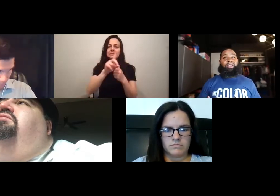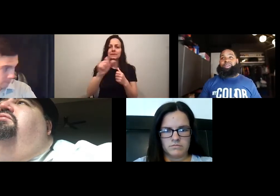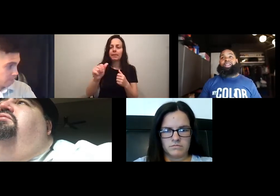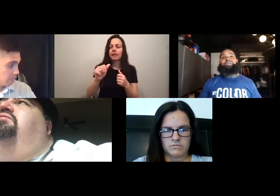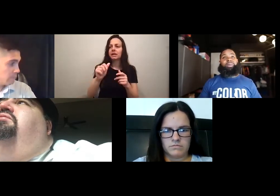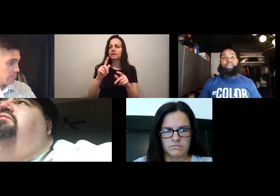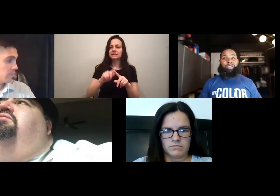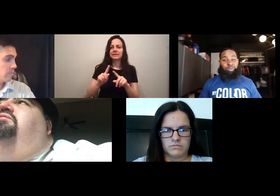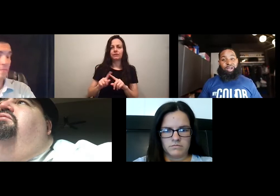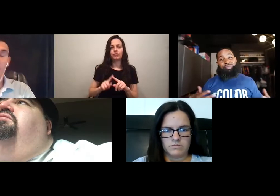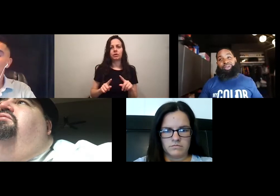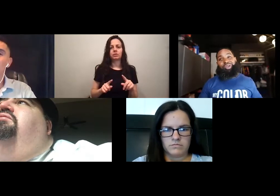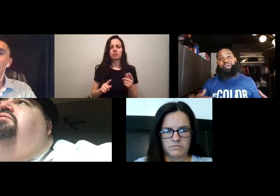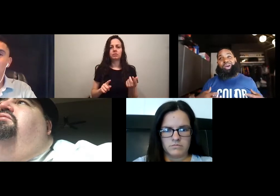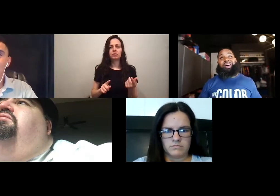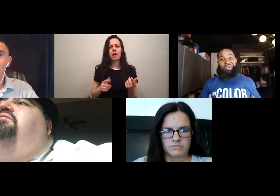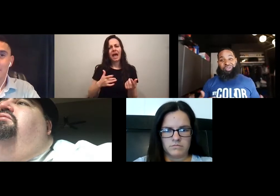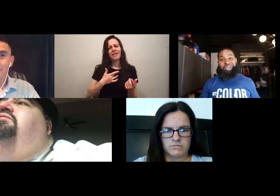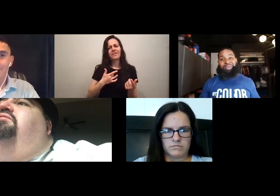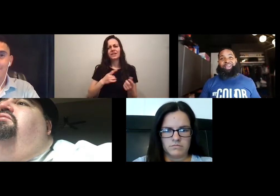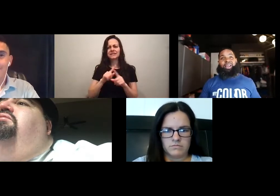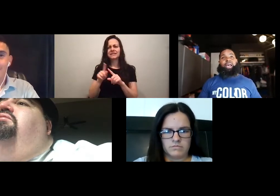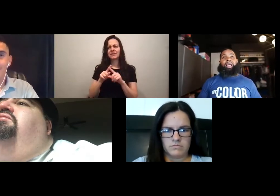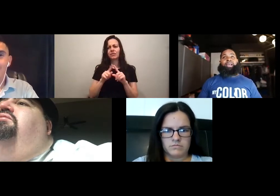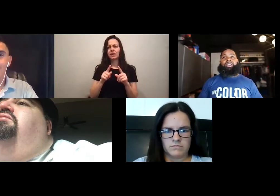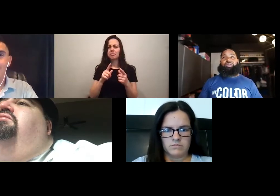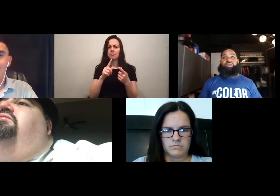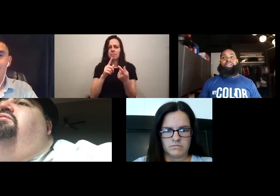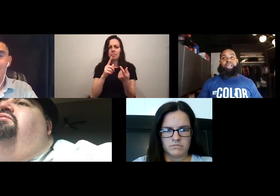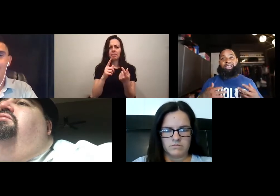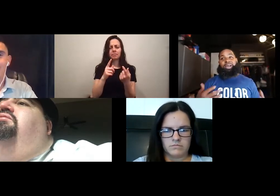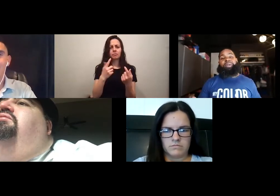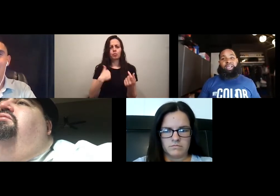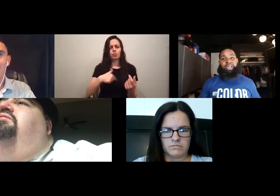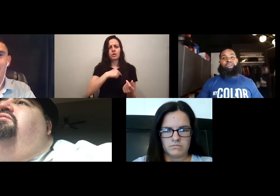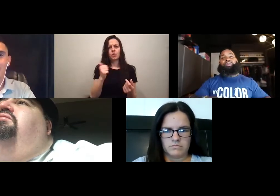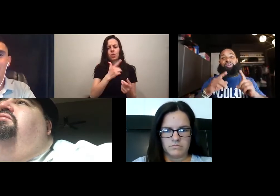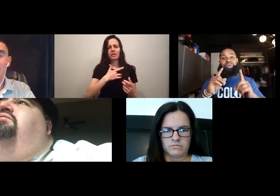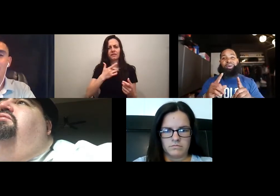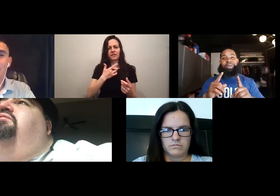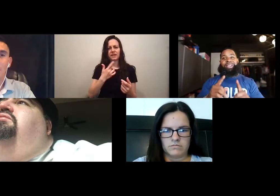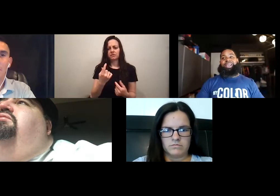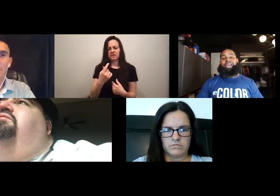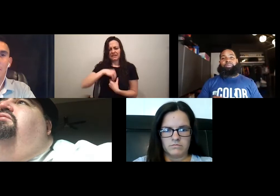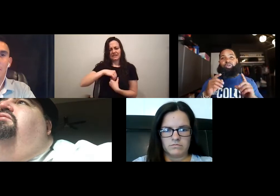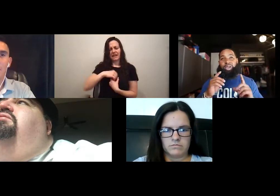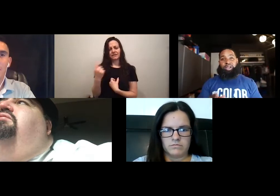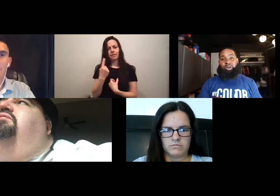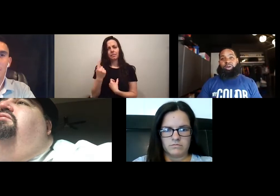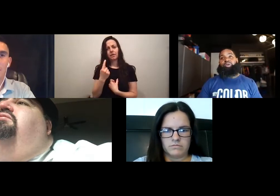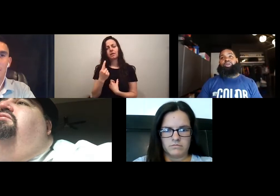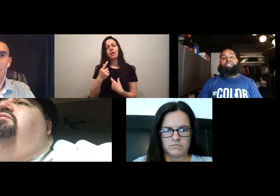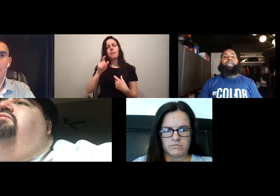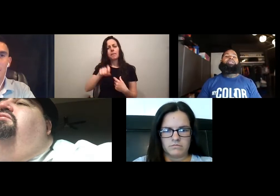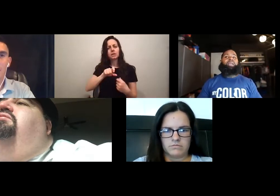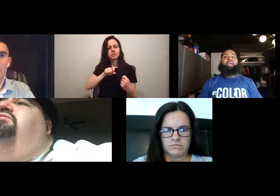is different than everybody else, but I'm pretty sure we all feel something. And so it's empathy. If we move with empathy and move with a little